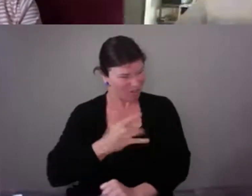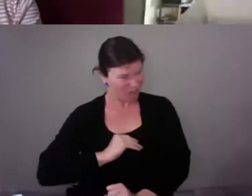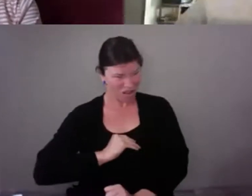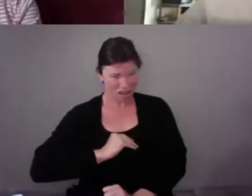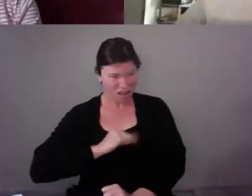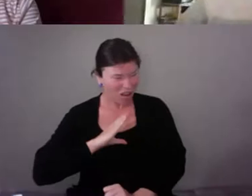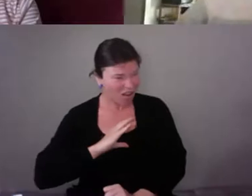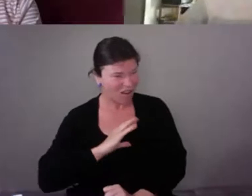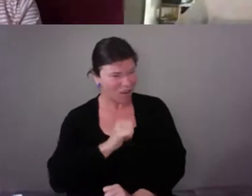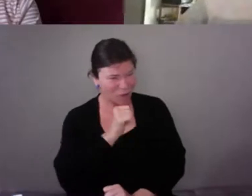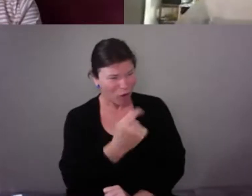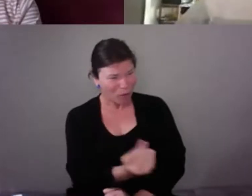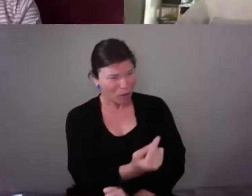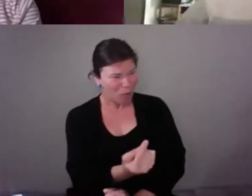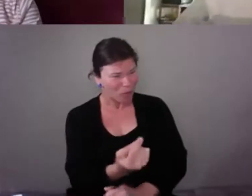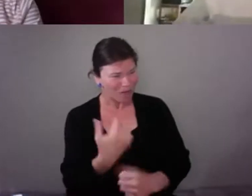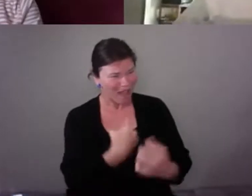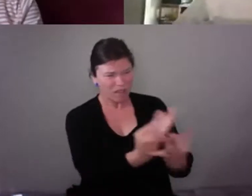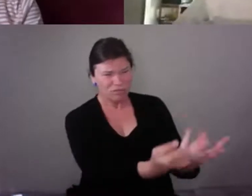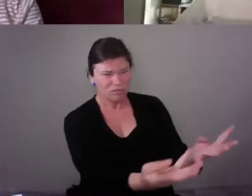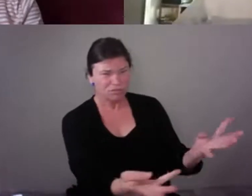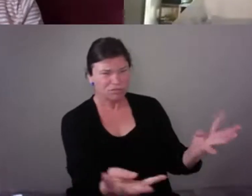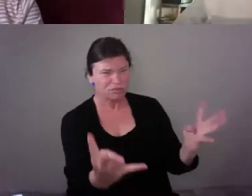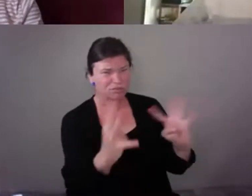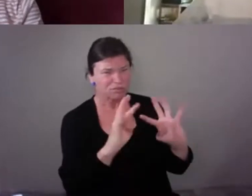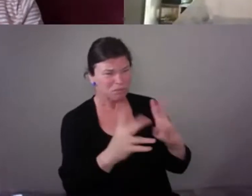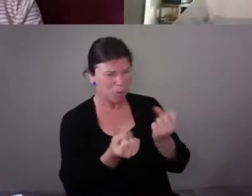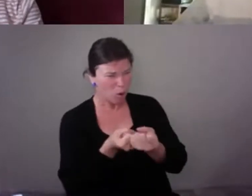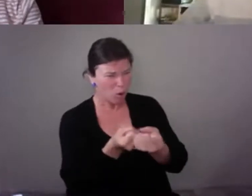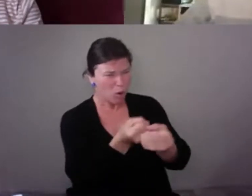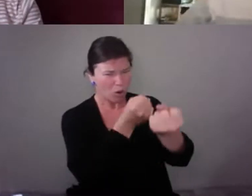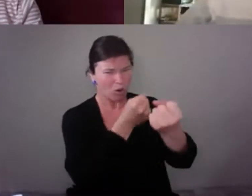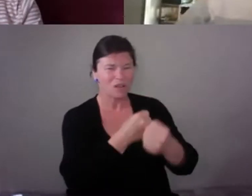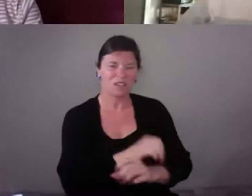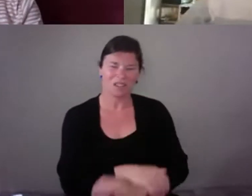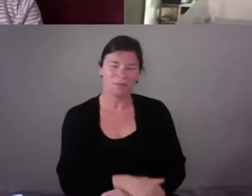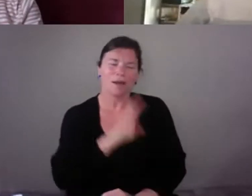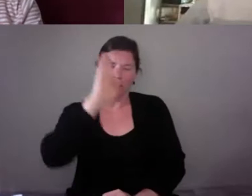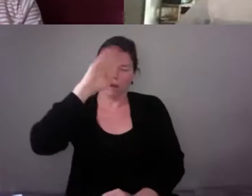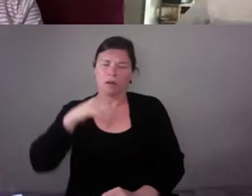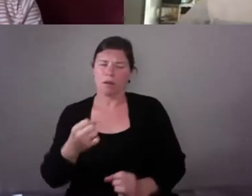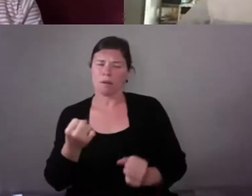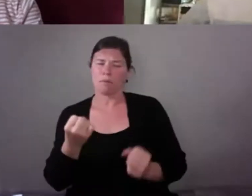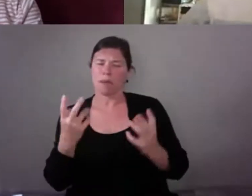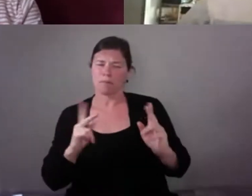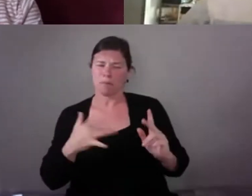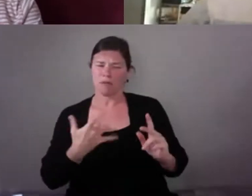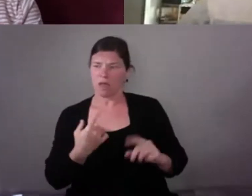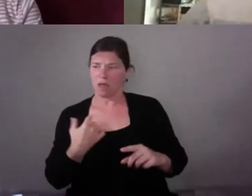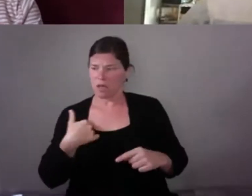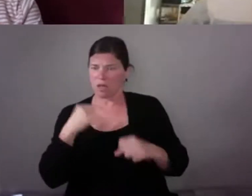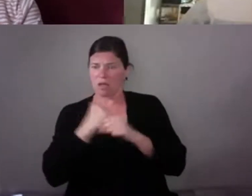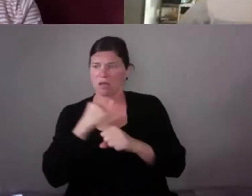you weren't by yourself thinking, Yeah. I have to do this all by myself. Because I know a lot of people feel that way Mhm.